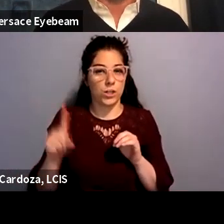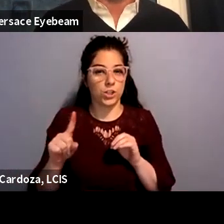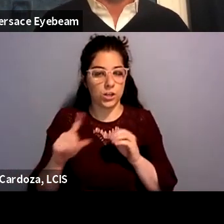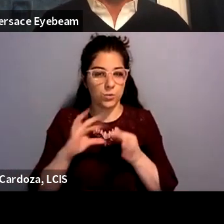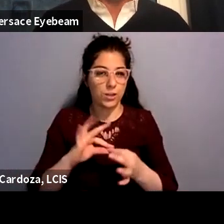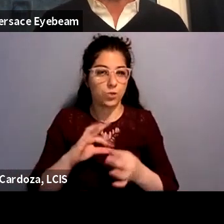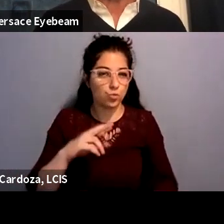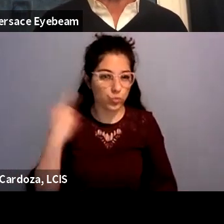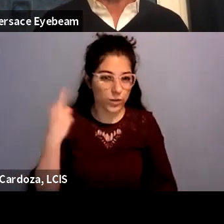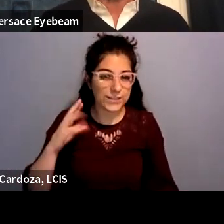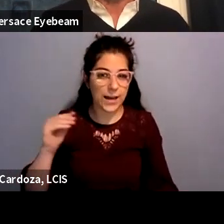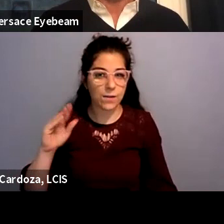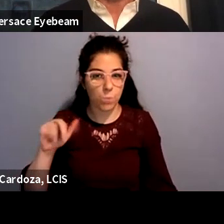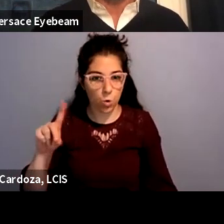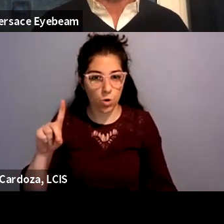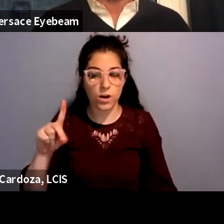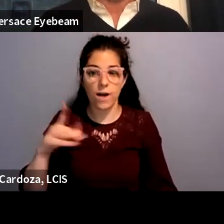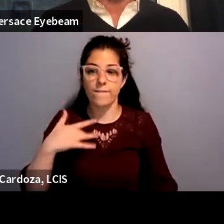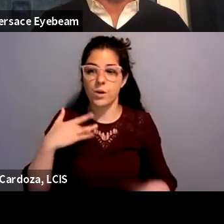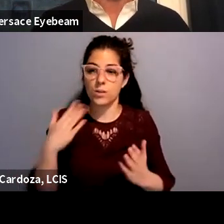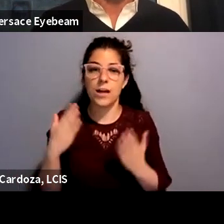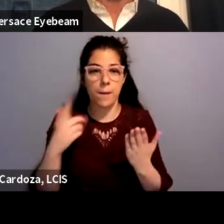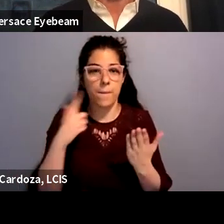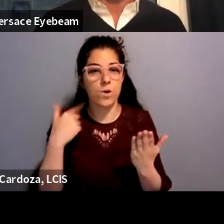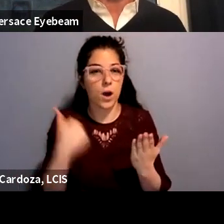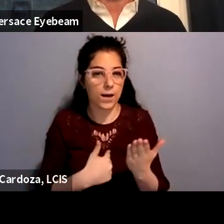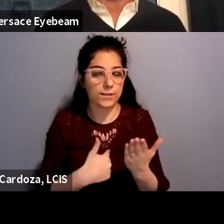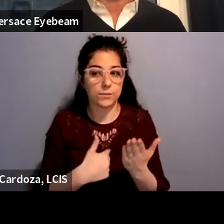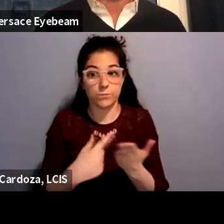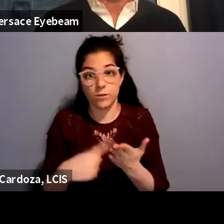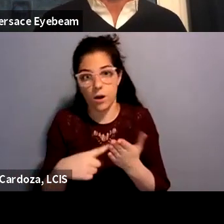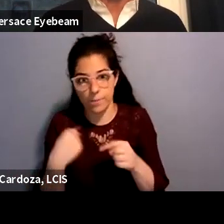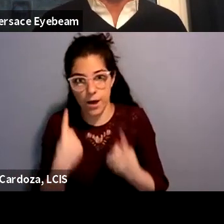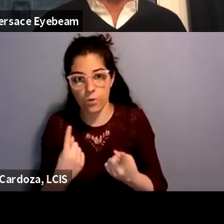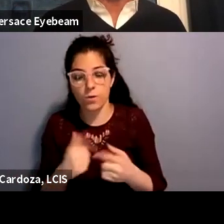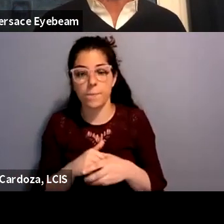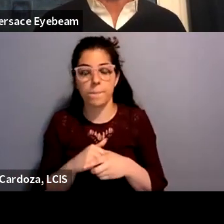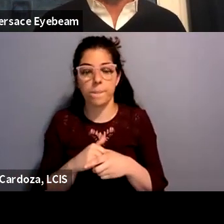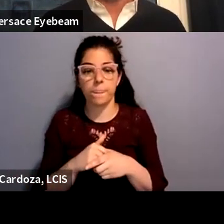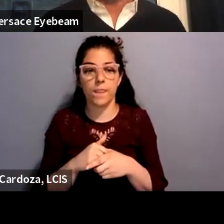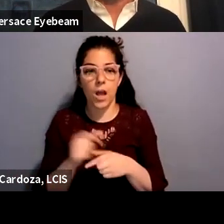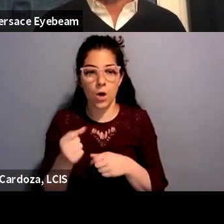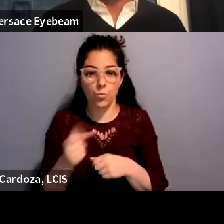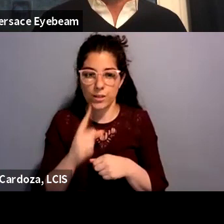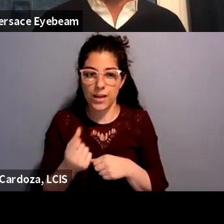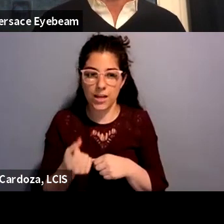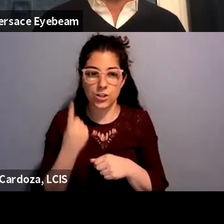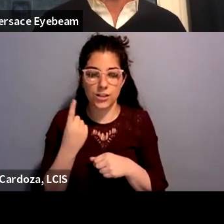and board, I do think what's come up for us and what we've been talking about is,